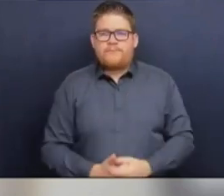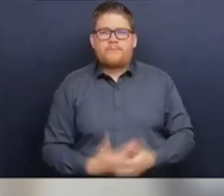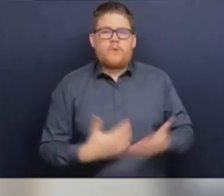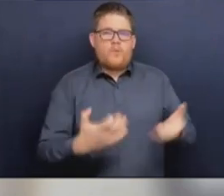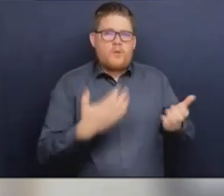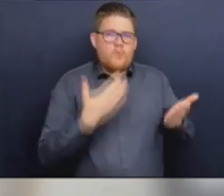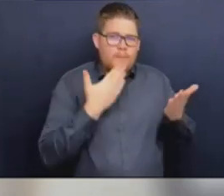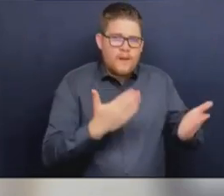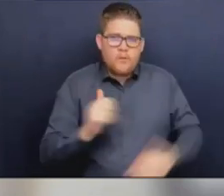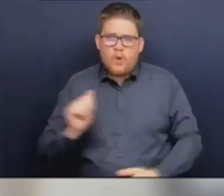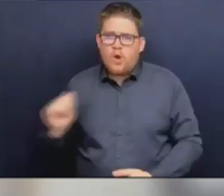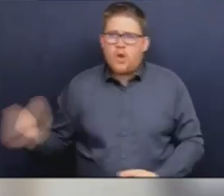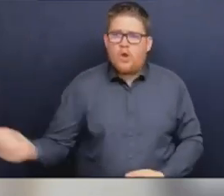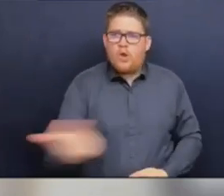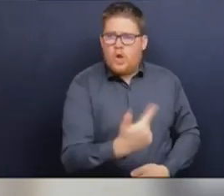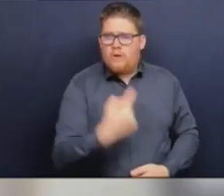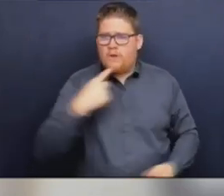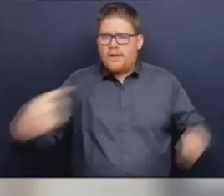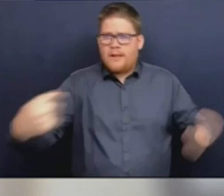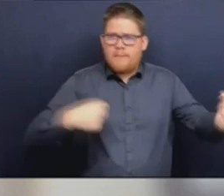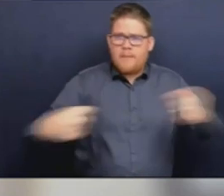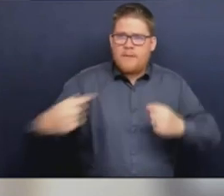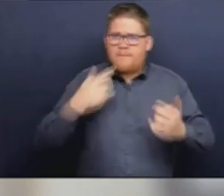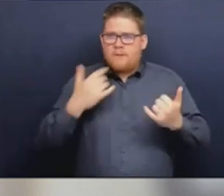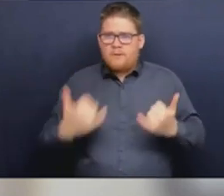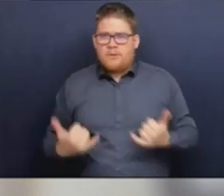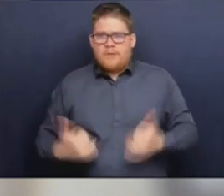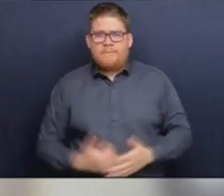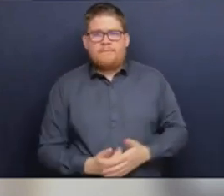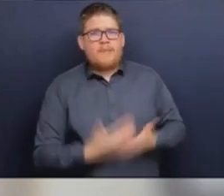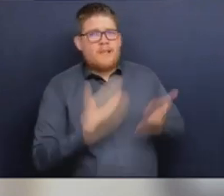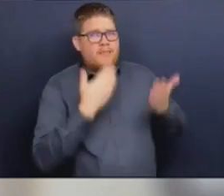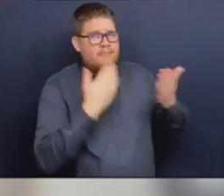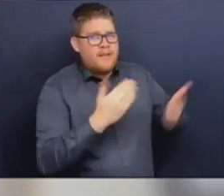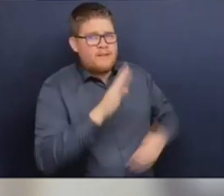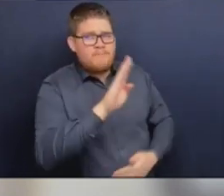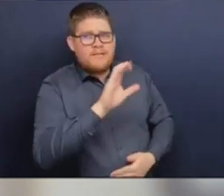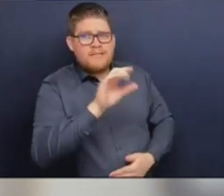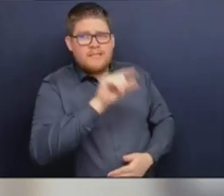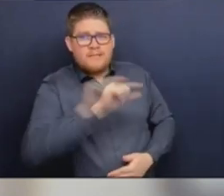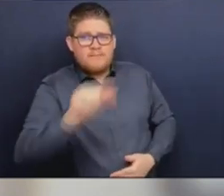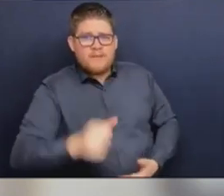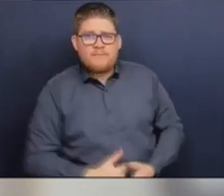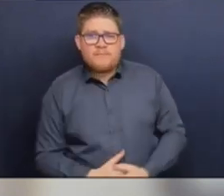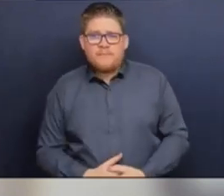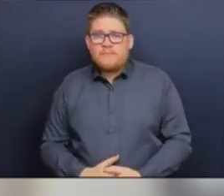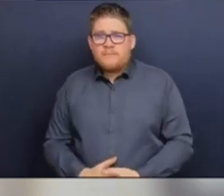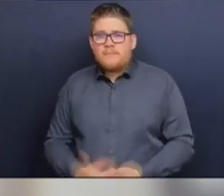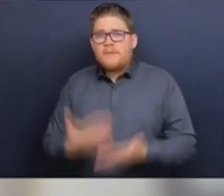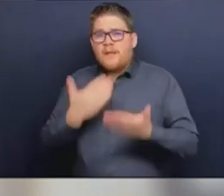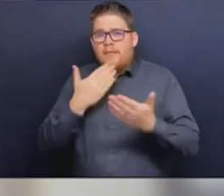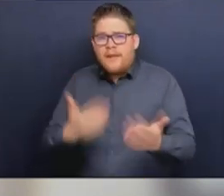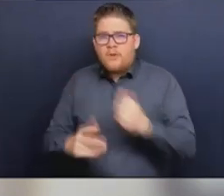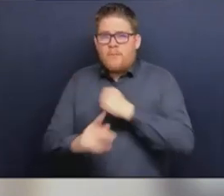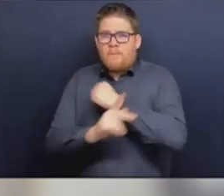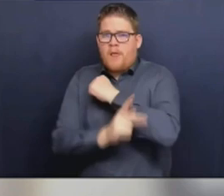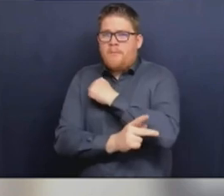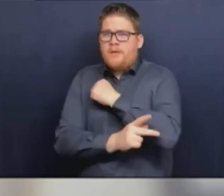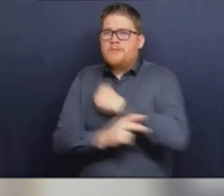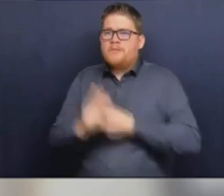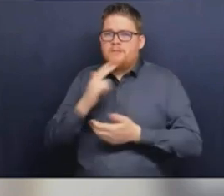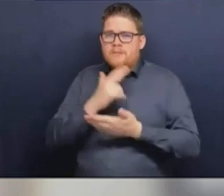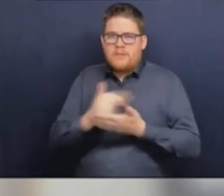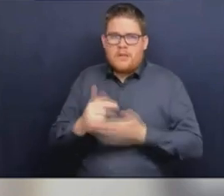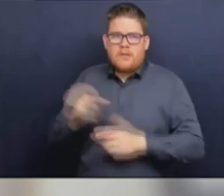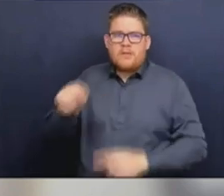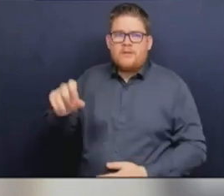BC, and in particular yourself, Parliamentary Secretary Singh, for bringing us forward and bringing this